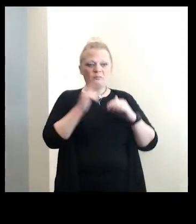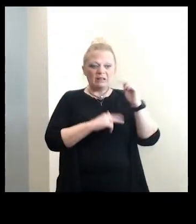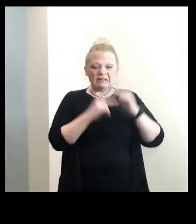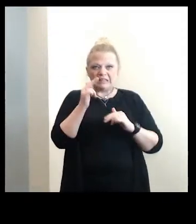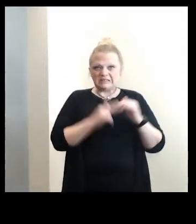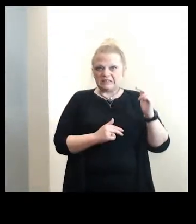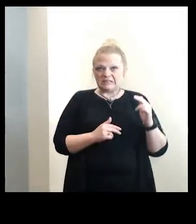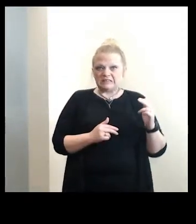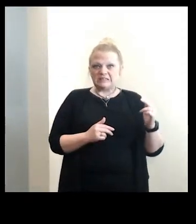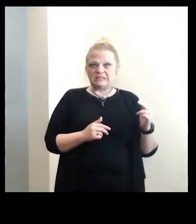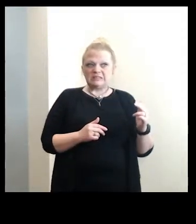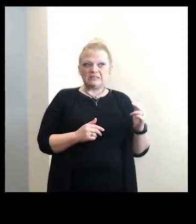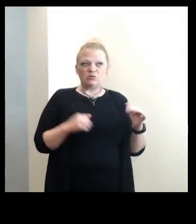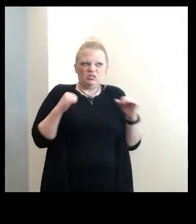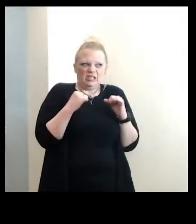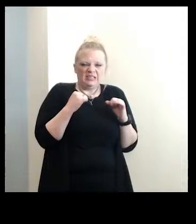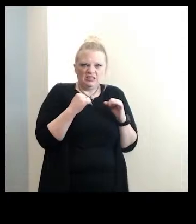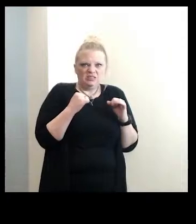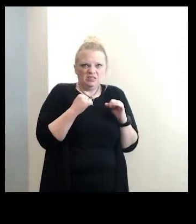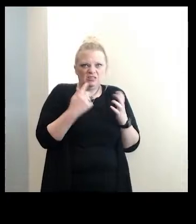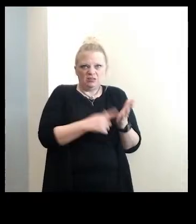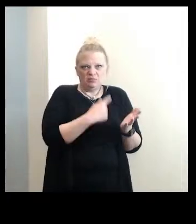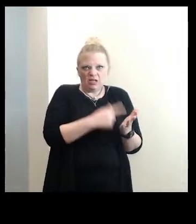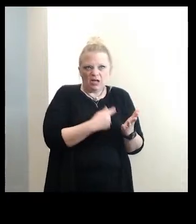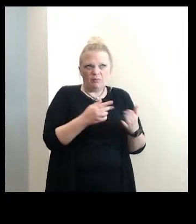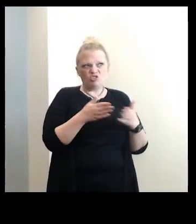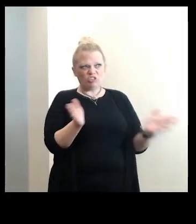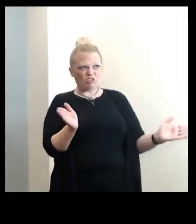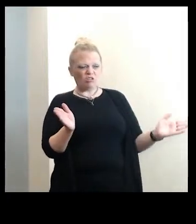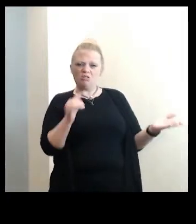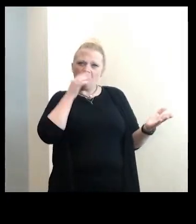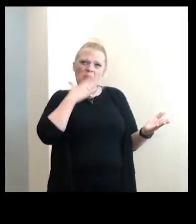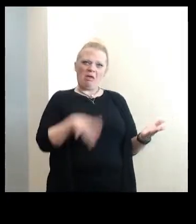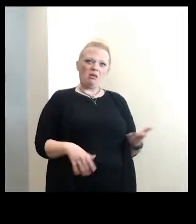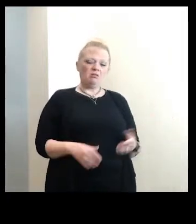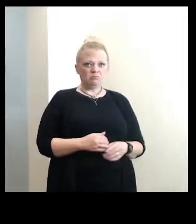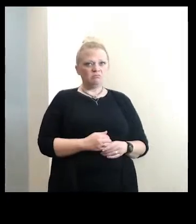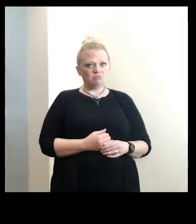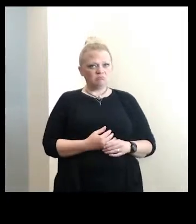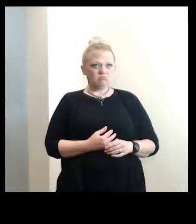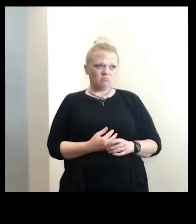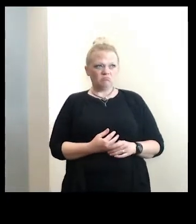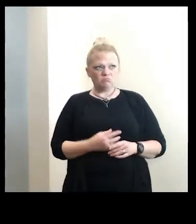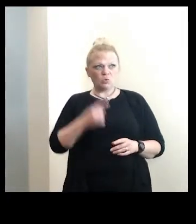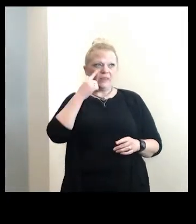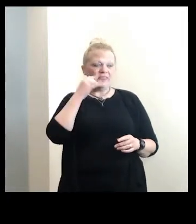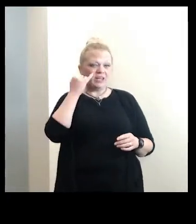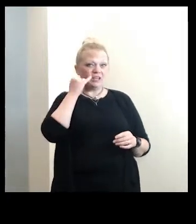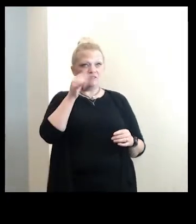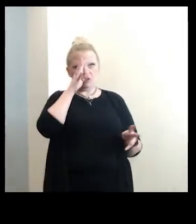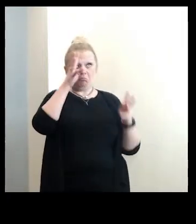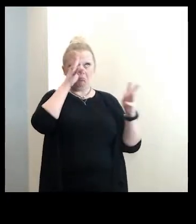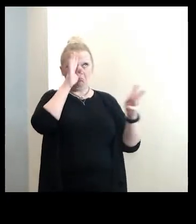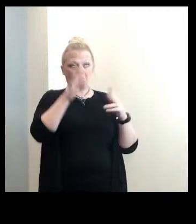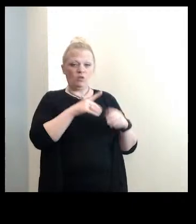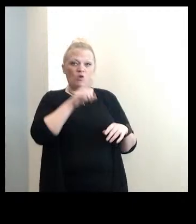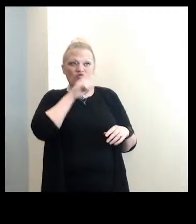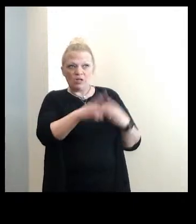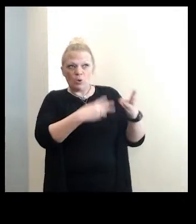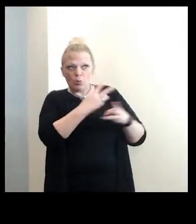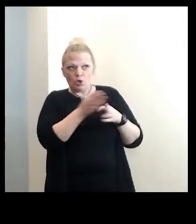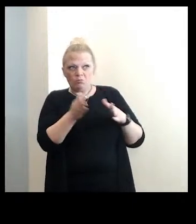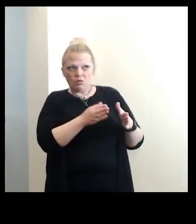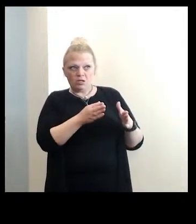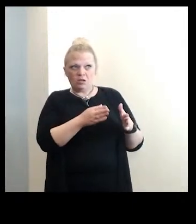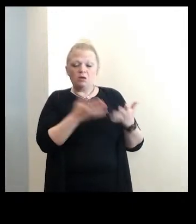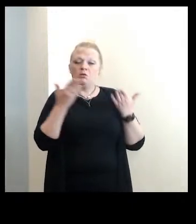buildings where it's tight squeeze sometimes, but in general, it's not too bad. So I think if they come up with a realistic plan, I would not be surprised that New